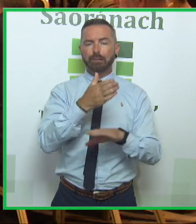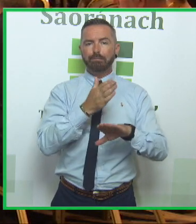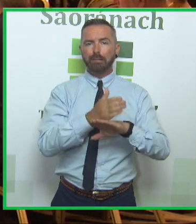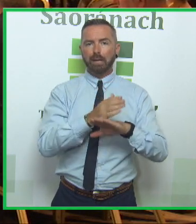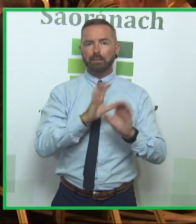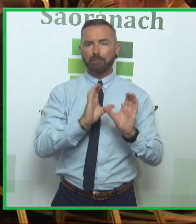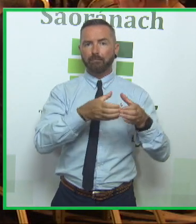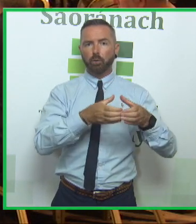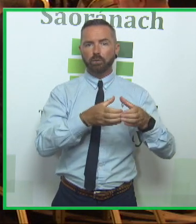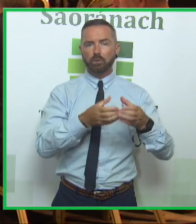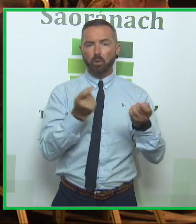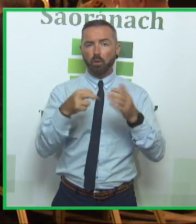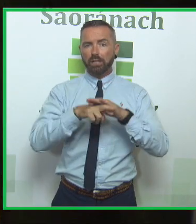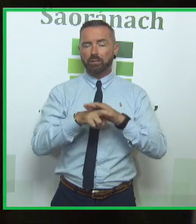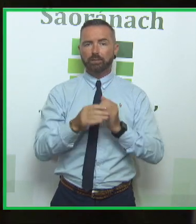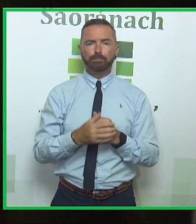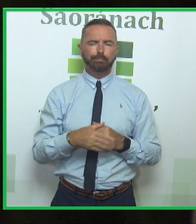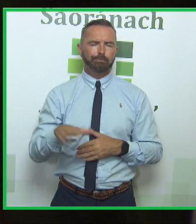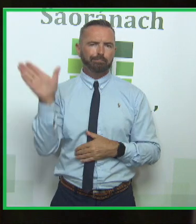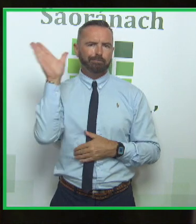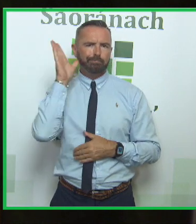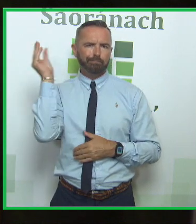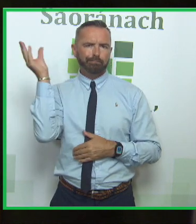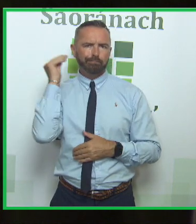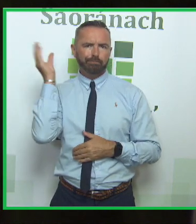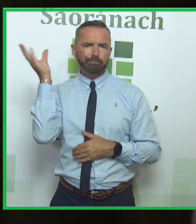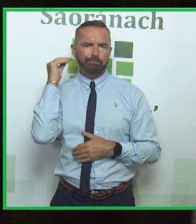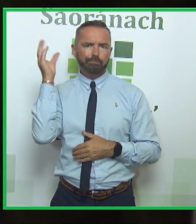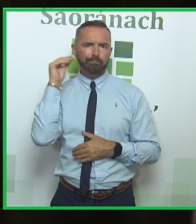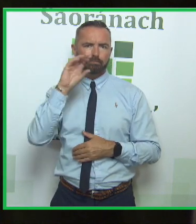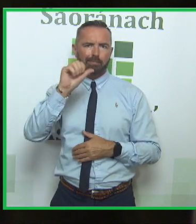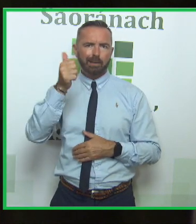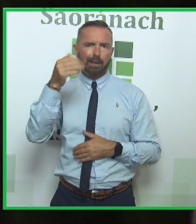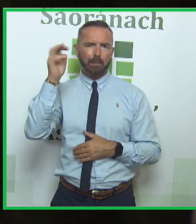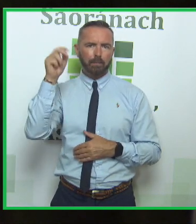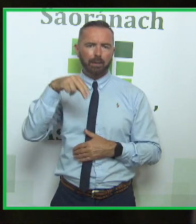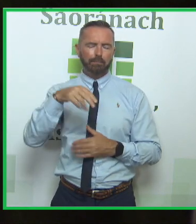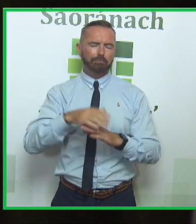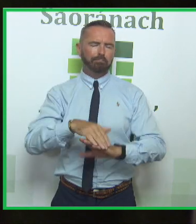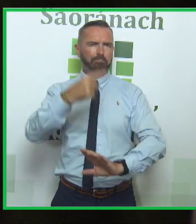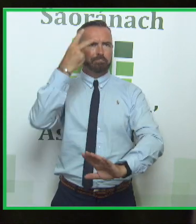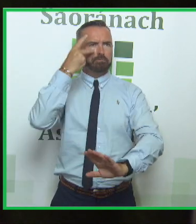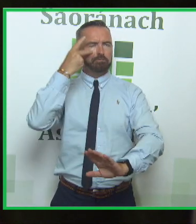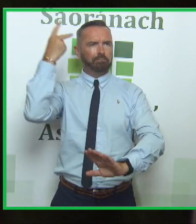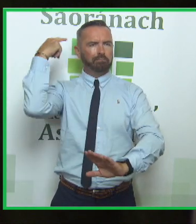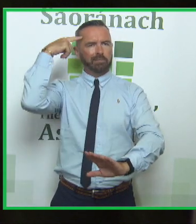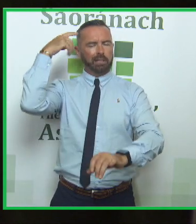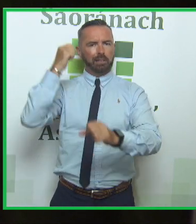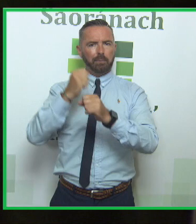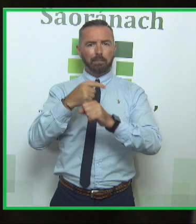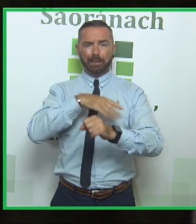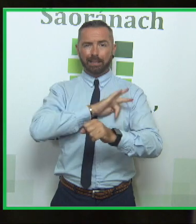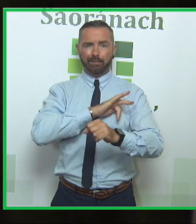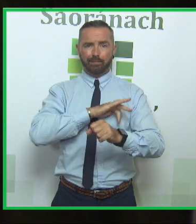And I suppose I was just listening to Eamon there, and I was just reflecting on the fact that I grew up in a block